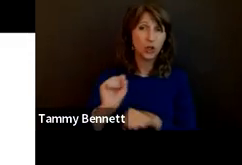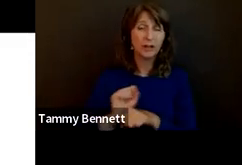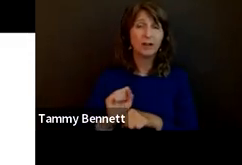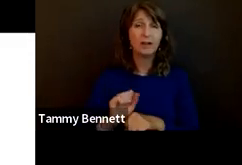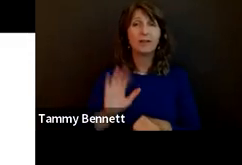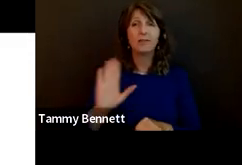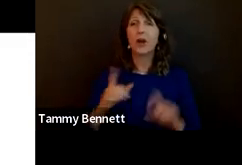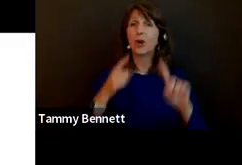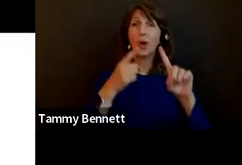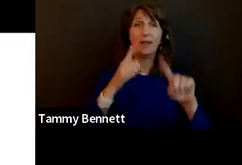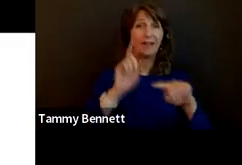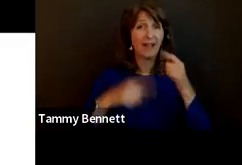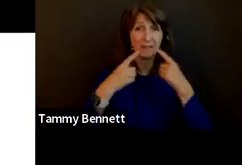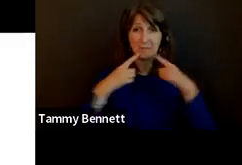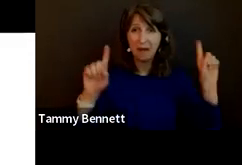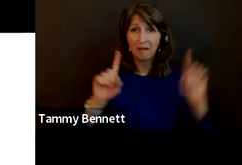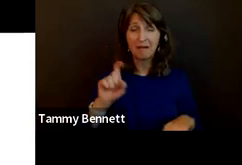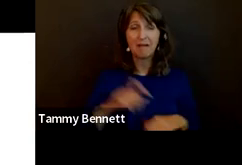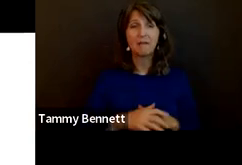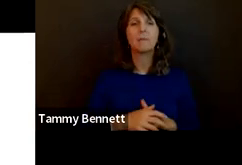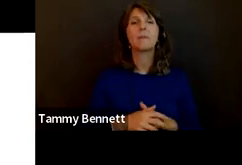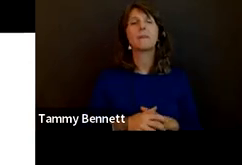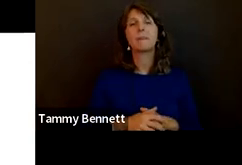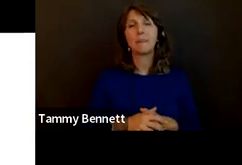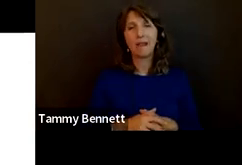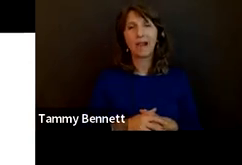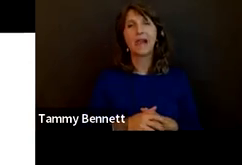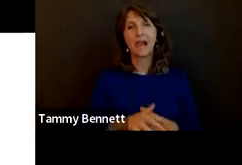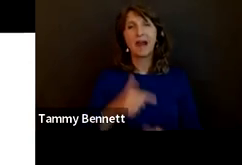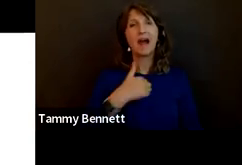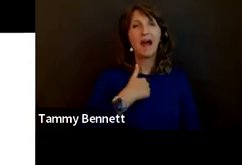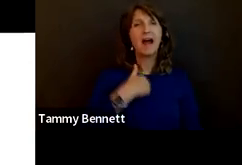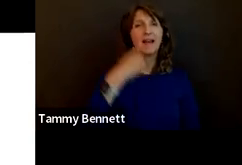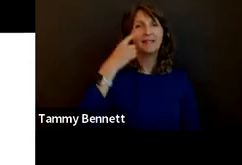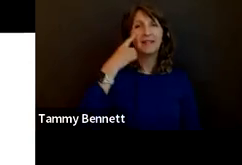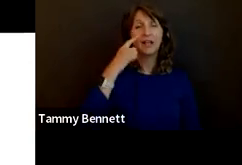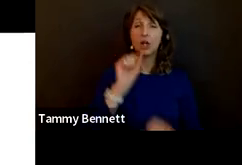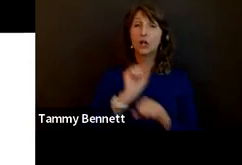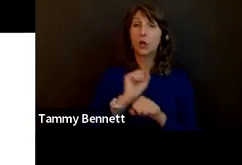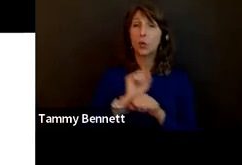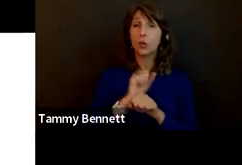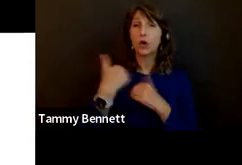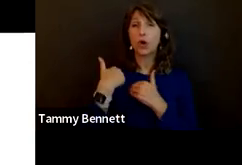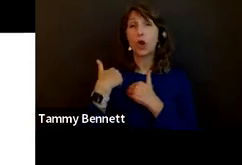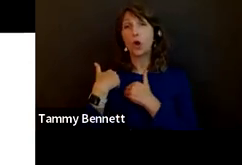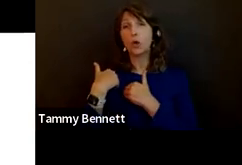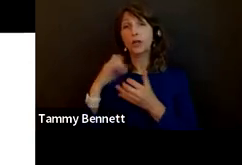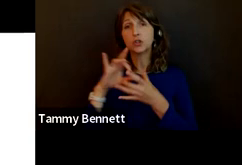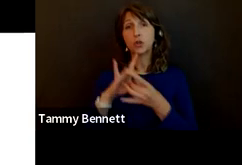I love this question. Unfortunately, I do believe that sometimes the workload that is associated with special education